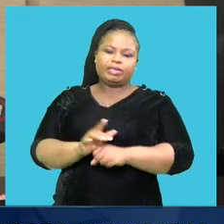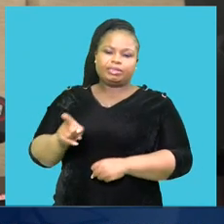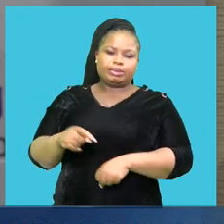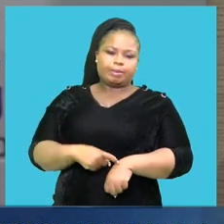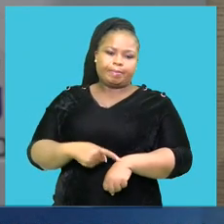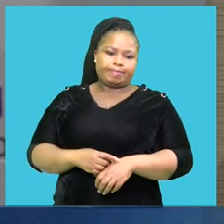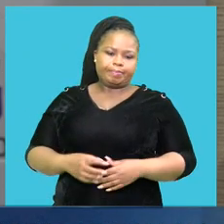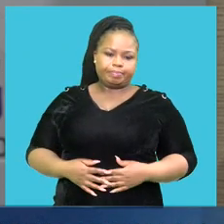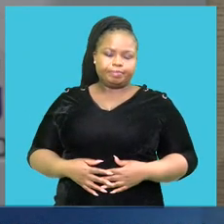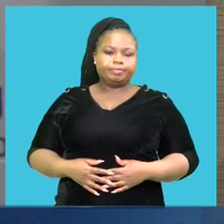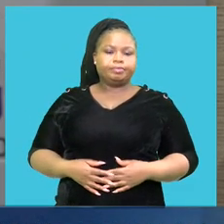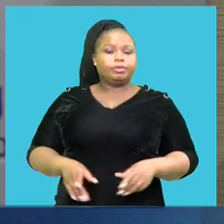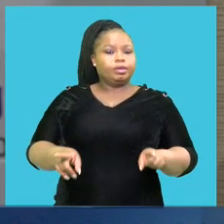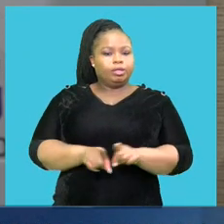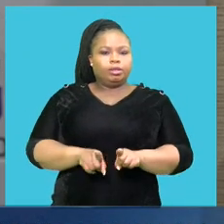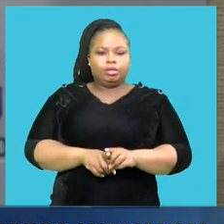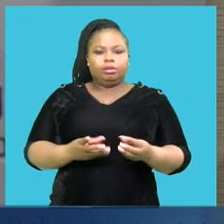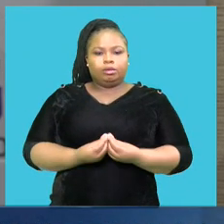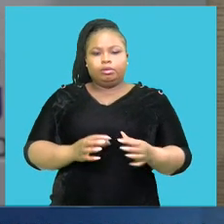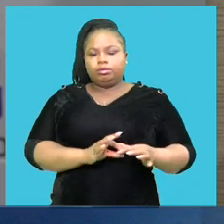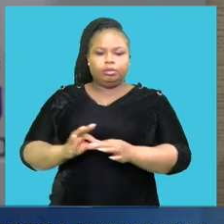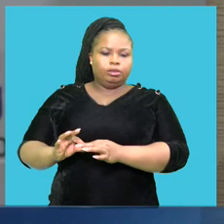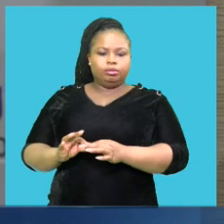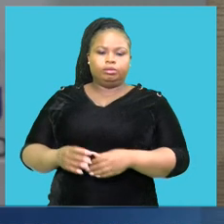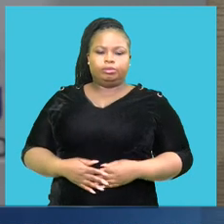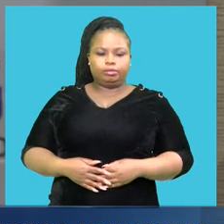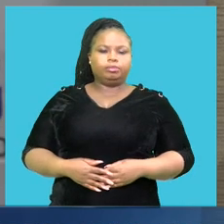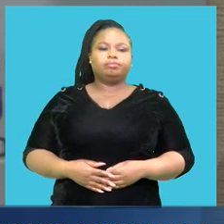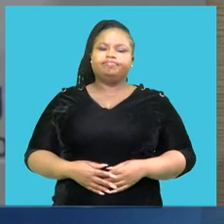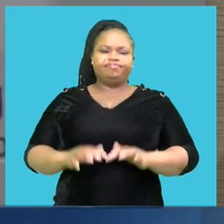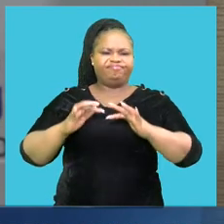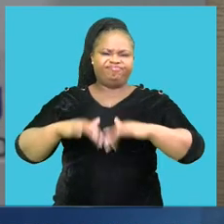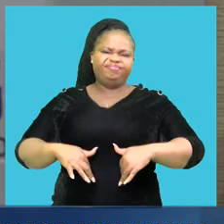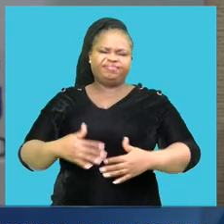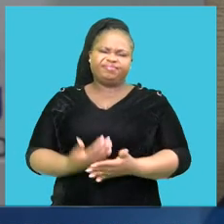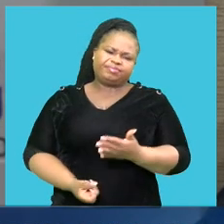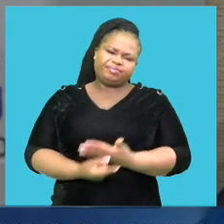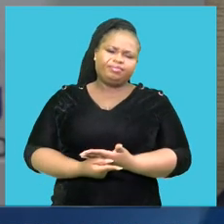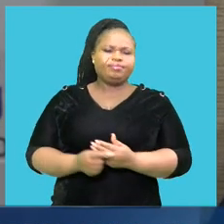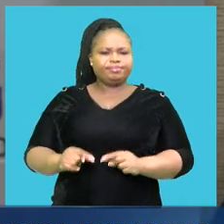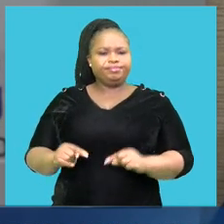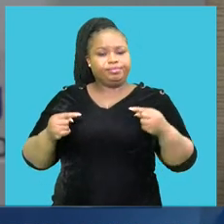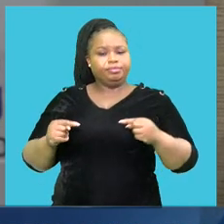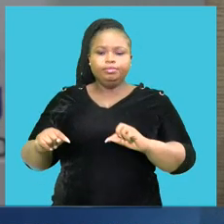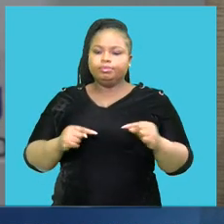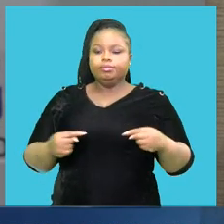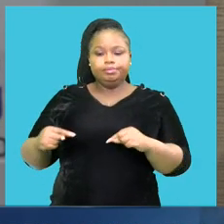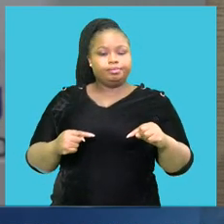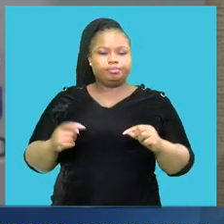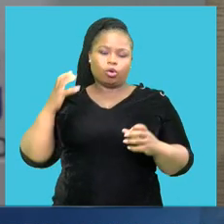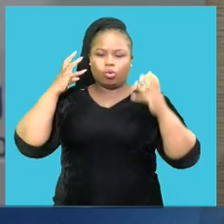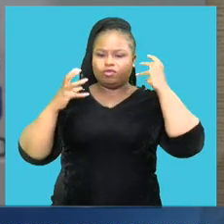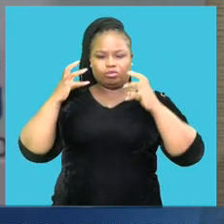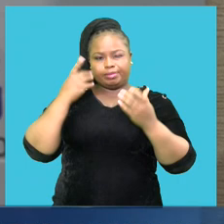xesha. Like with any other relationships, things do fall apart. Differences emerge, misunderstandings